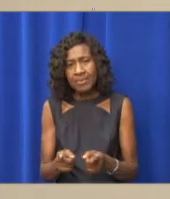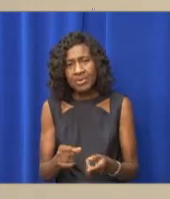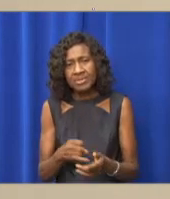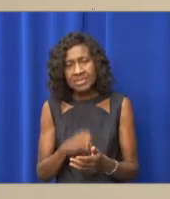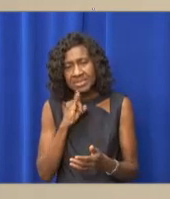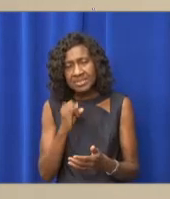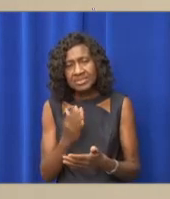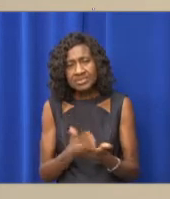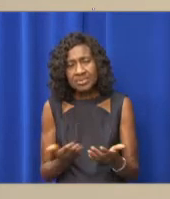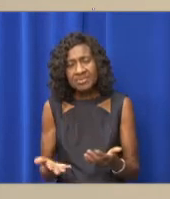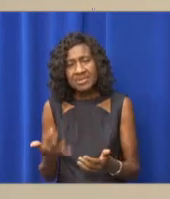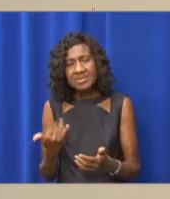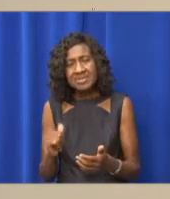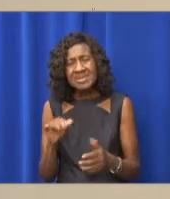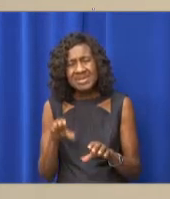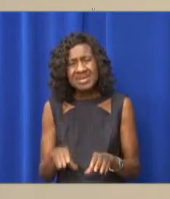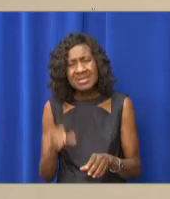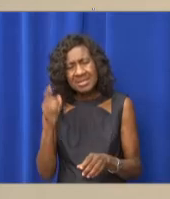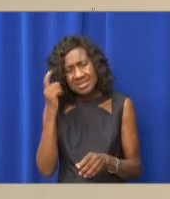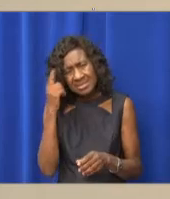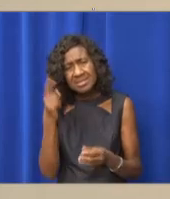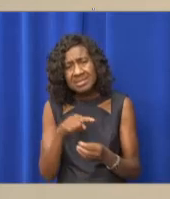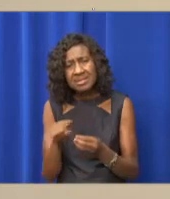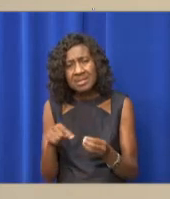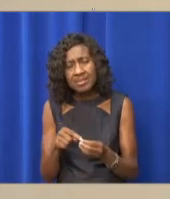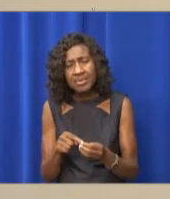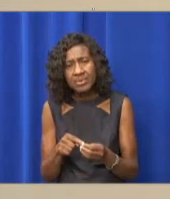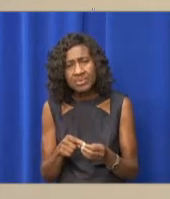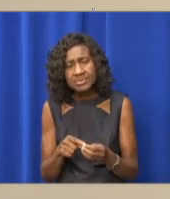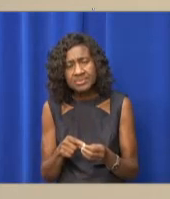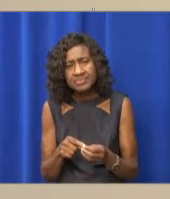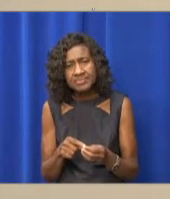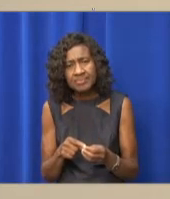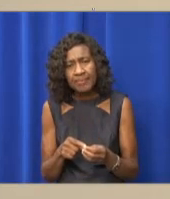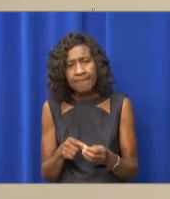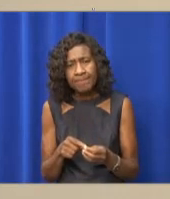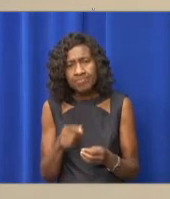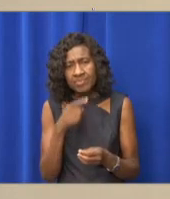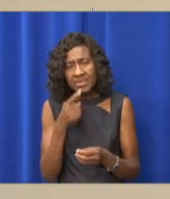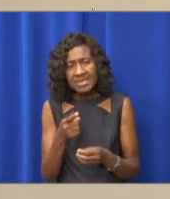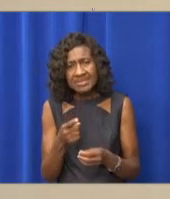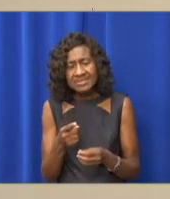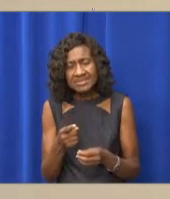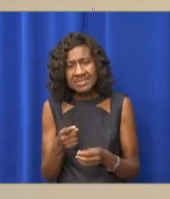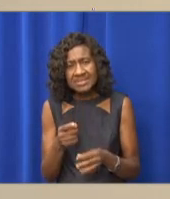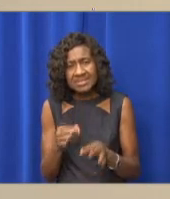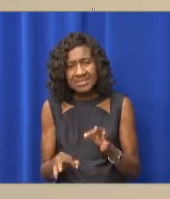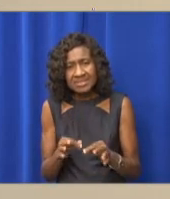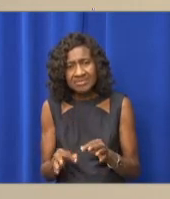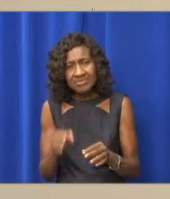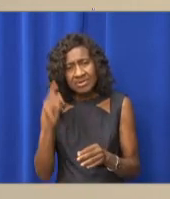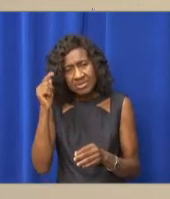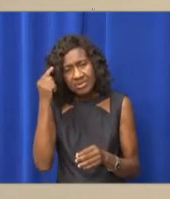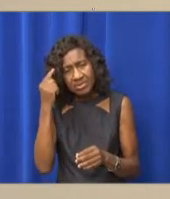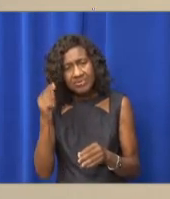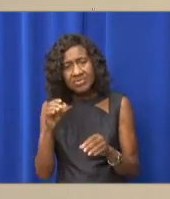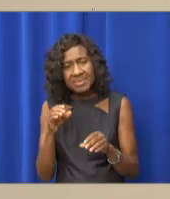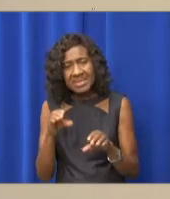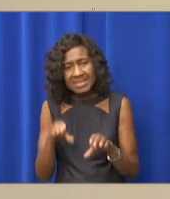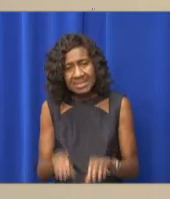prepared to look at. We're prepared to look at just about anything, frankly, and decide whether or not it is something that government can and